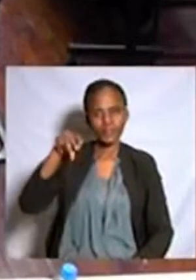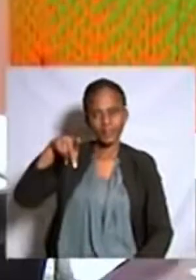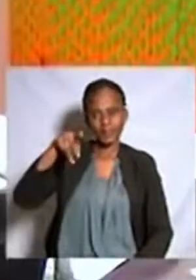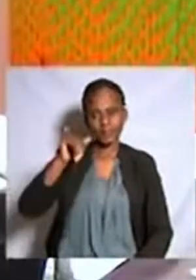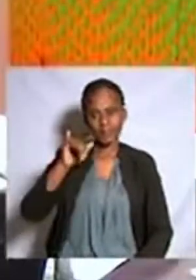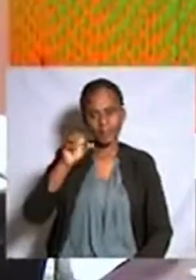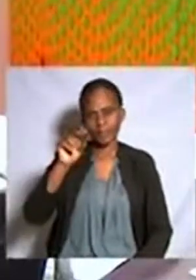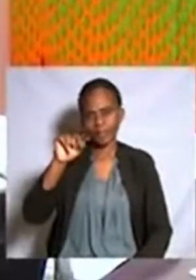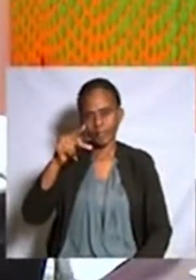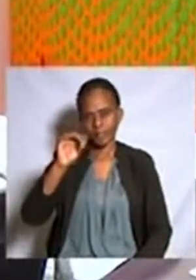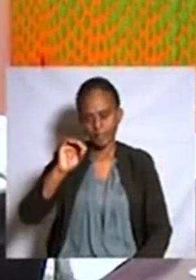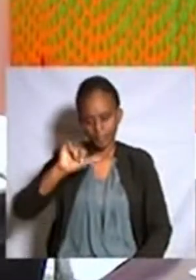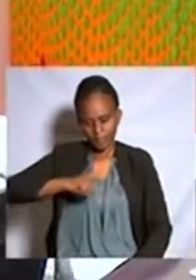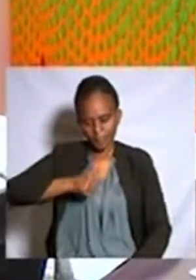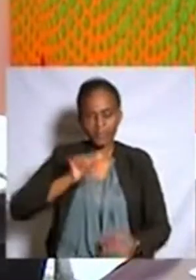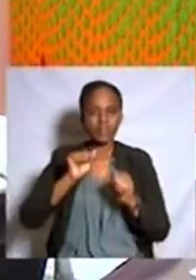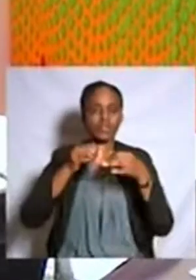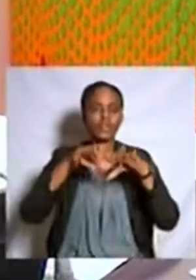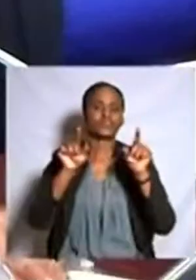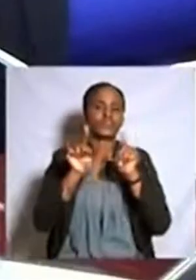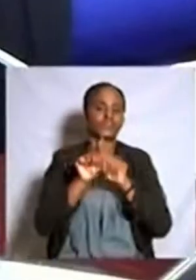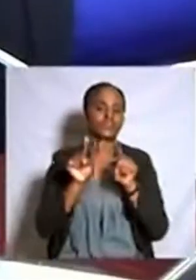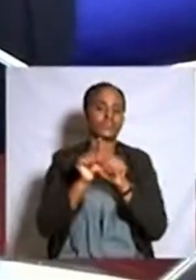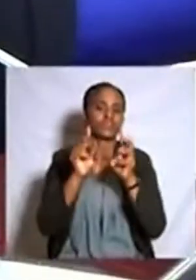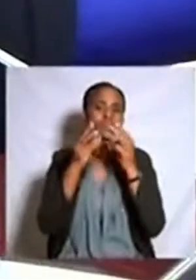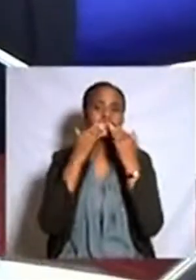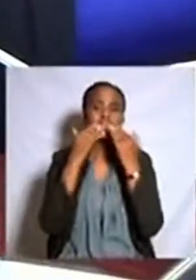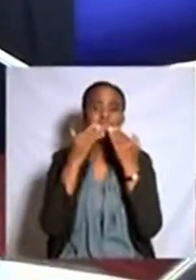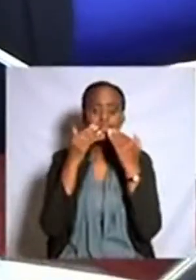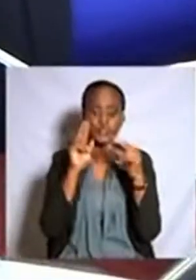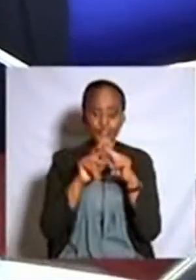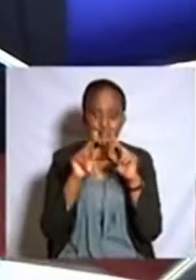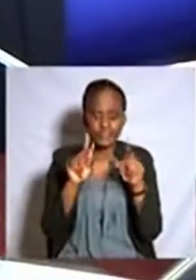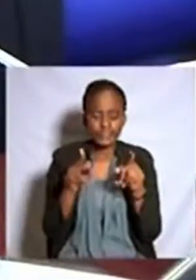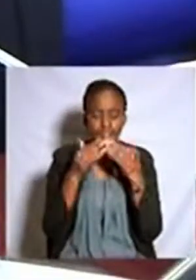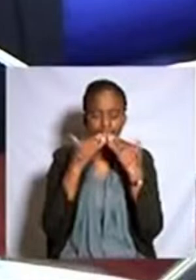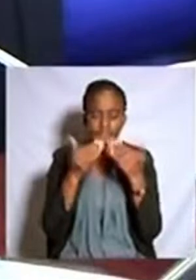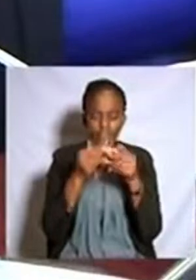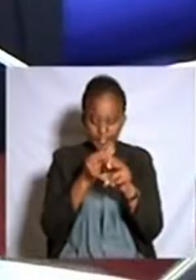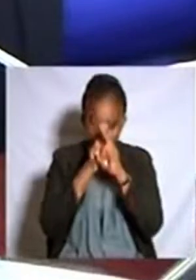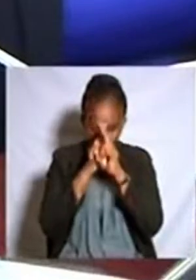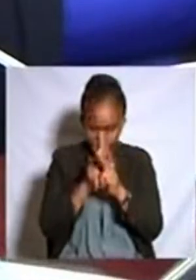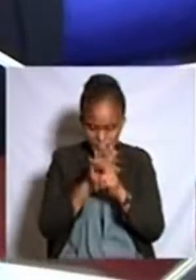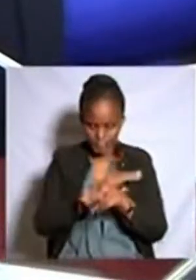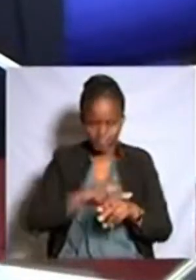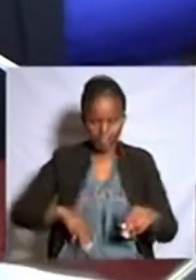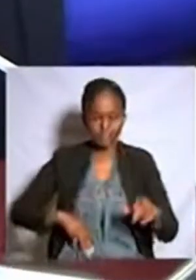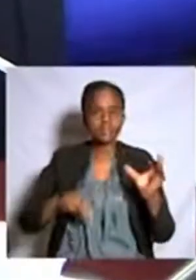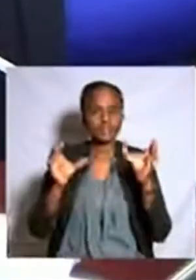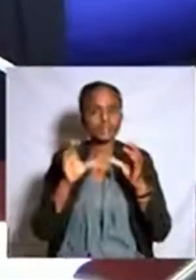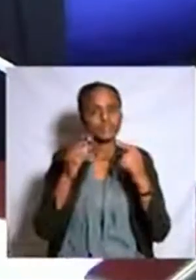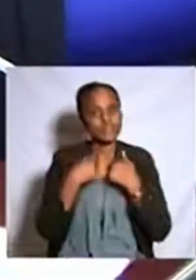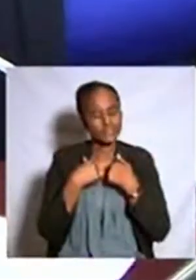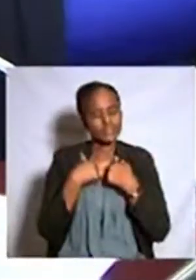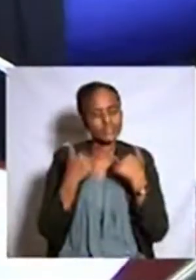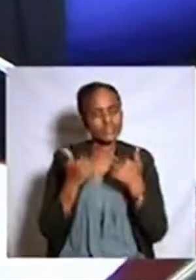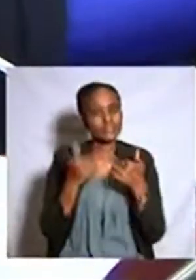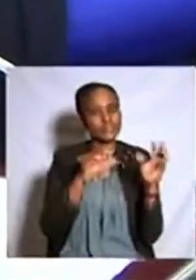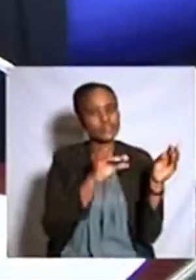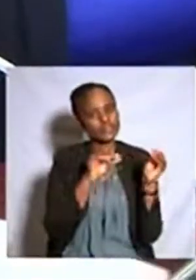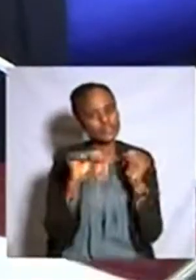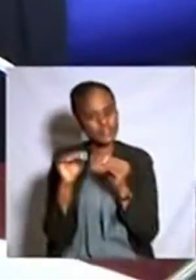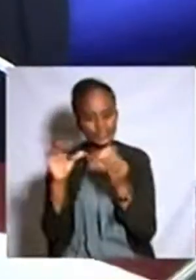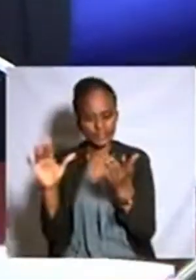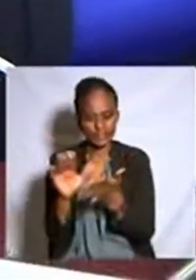we can proceed that way. Thank you, Chair. Thank you, honourable members of the committee. Let me then move to